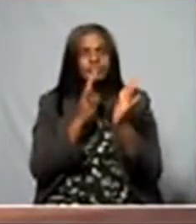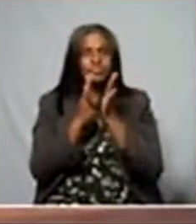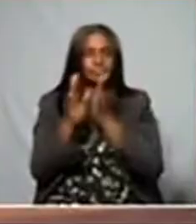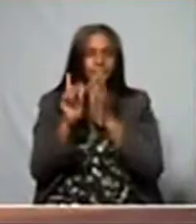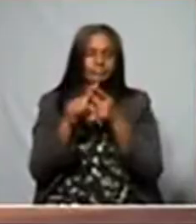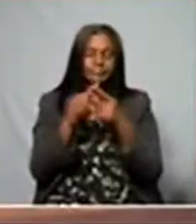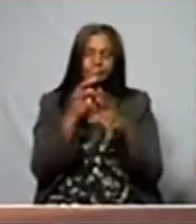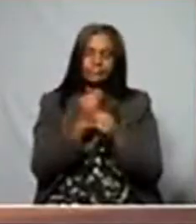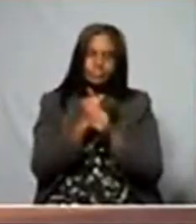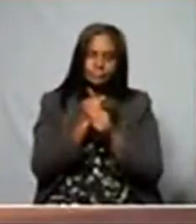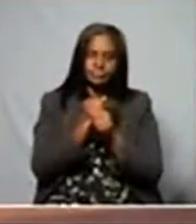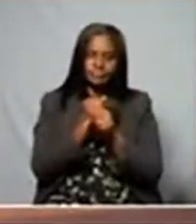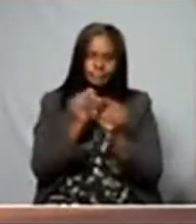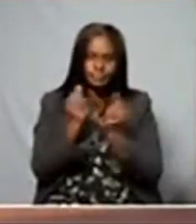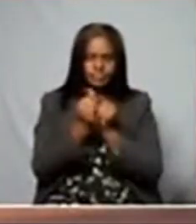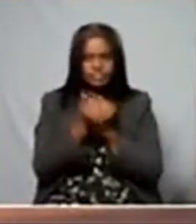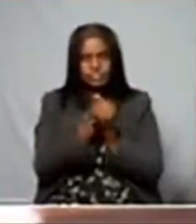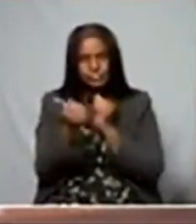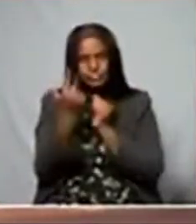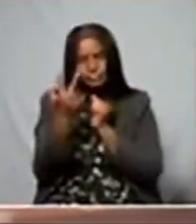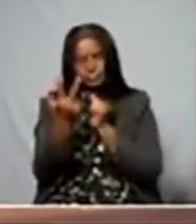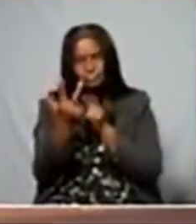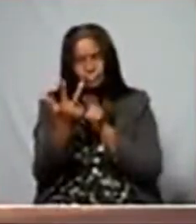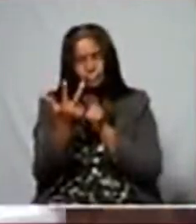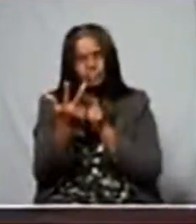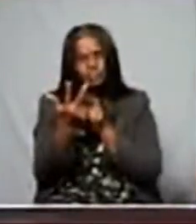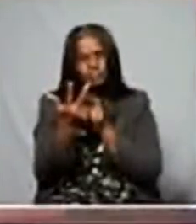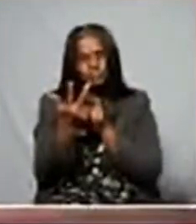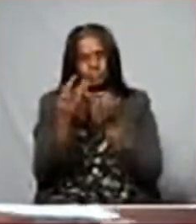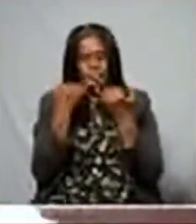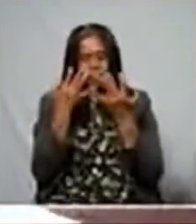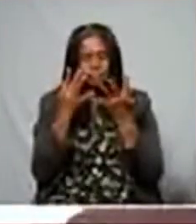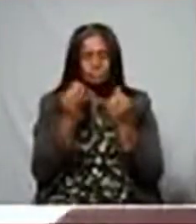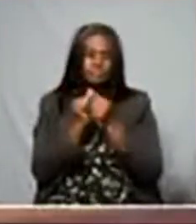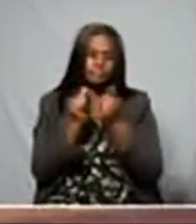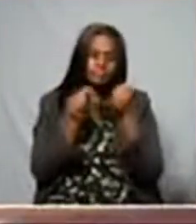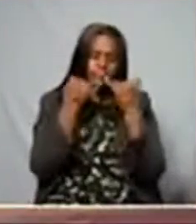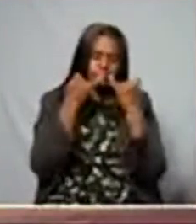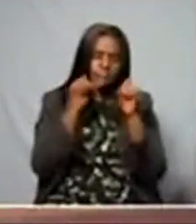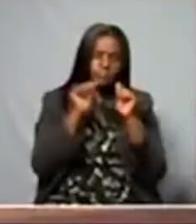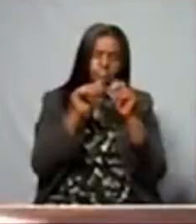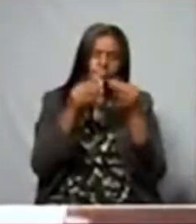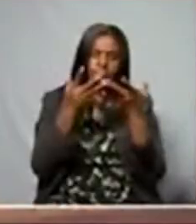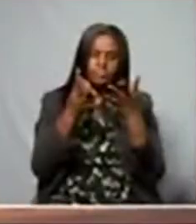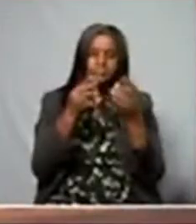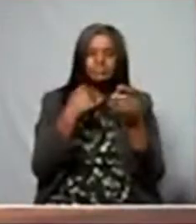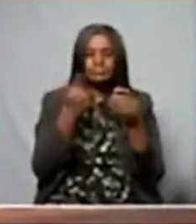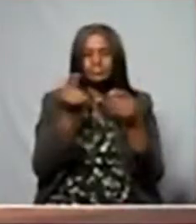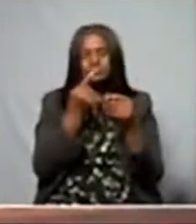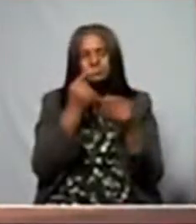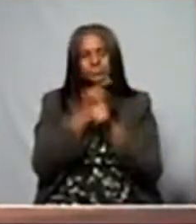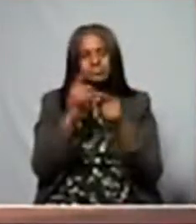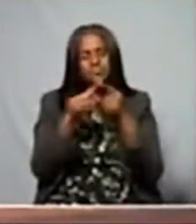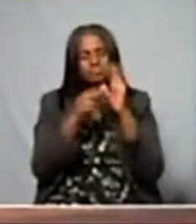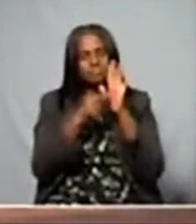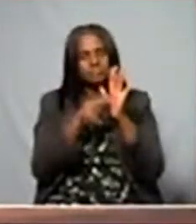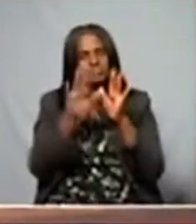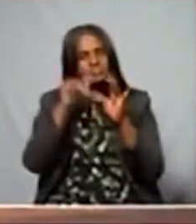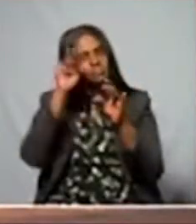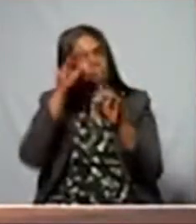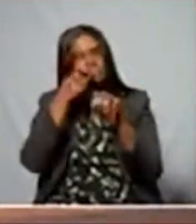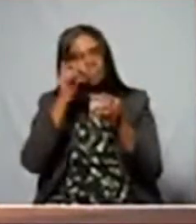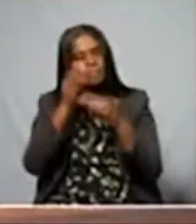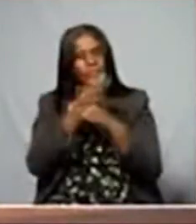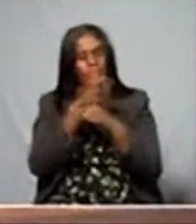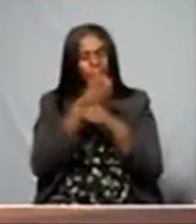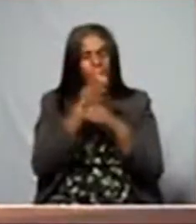to receive, and then those other three areas we mentioned, and then other information we can give. And just to indicate, your ministry must be very busy,